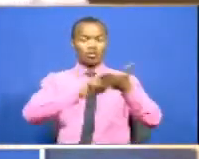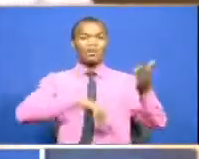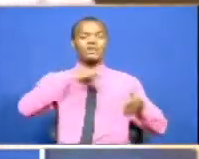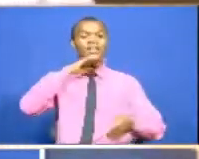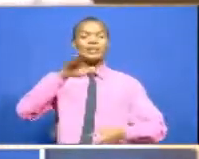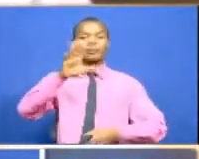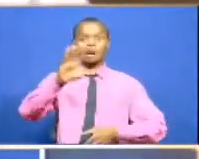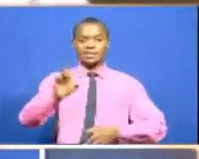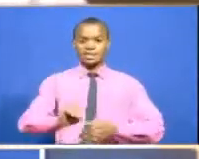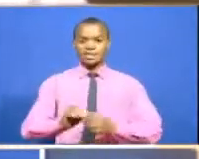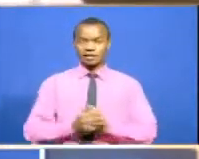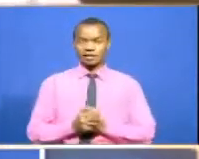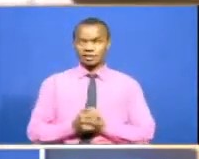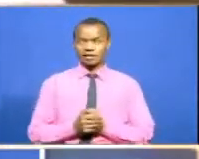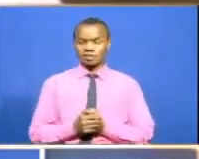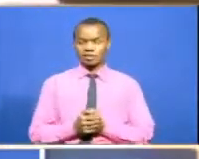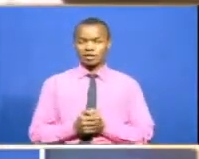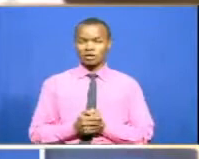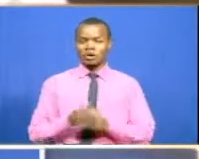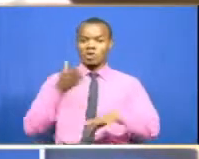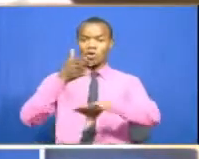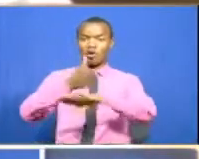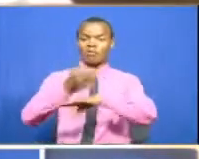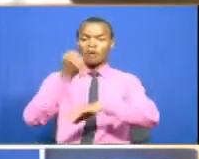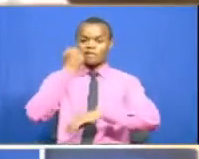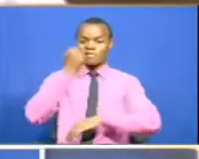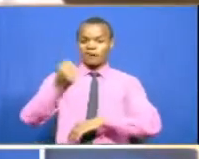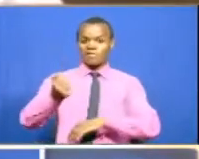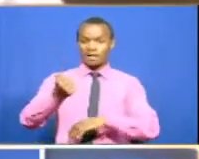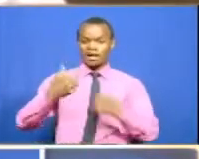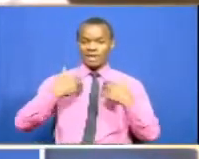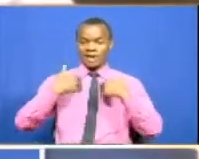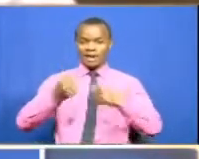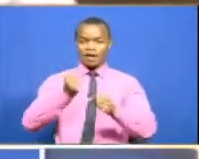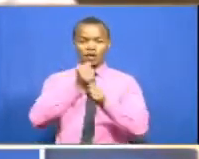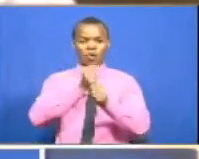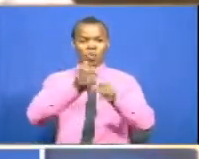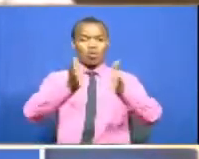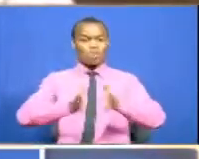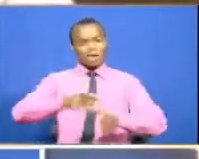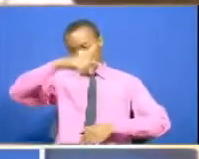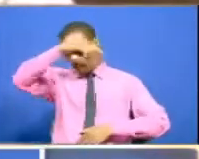maturity, with over 500 healthcare workers graduating through the program,